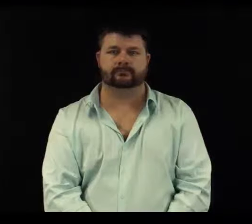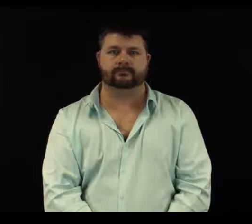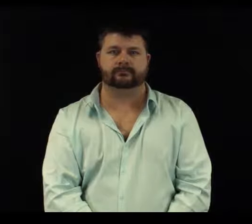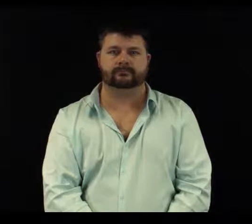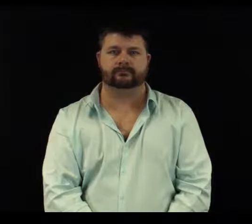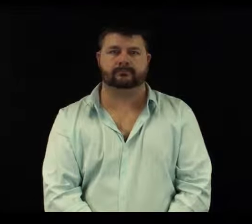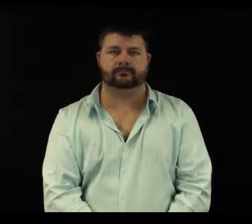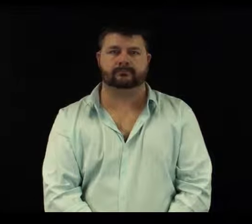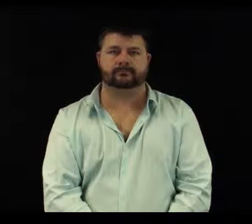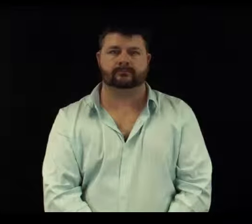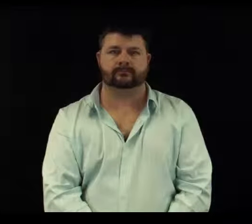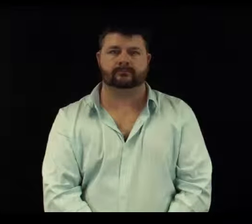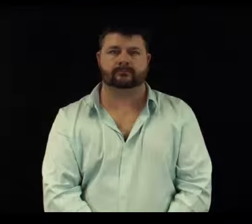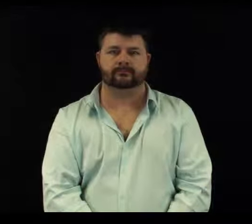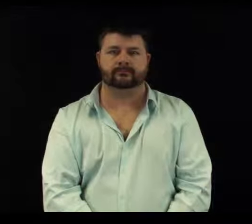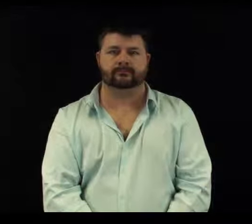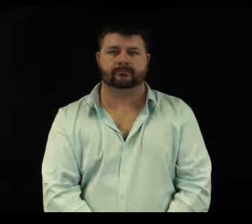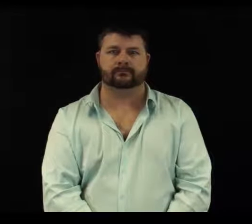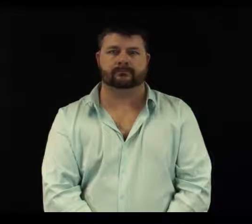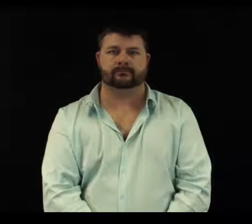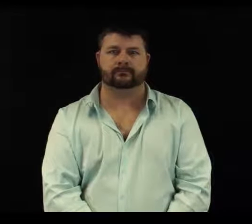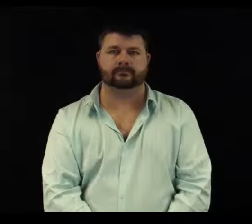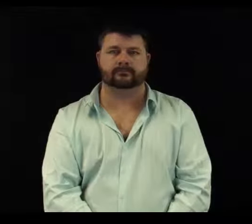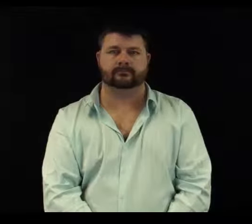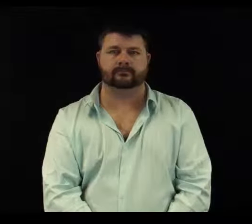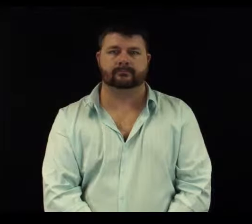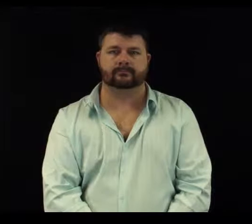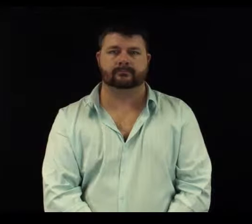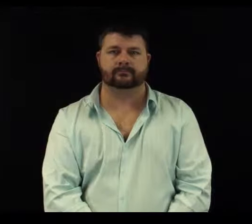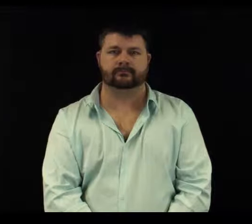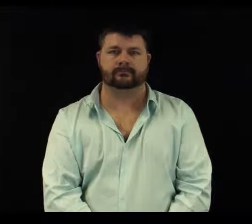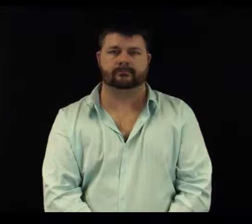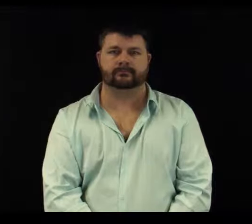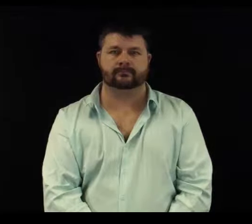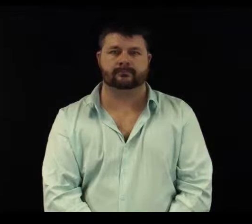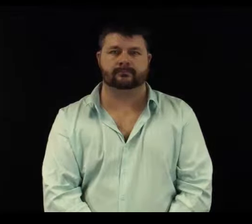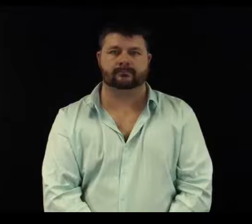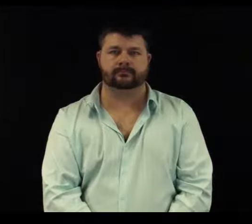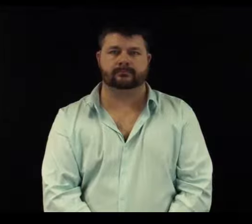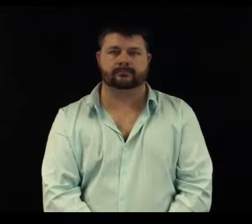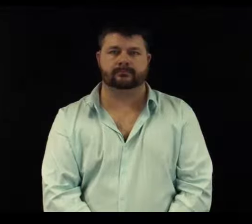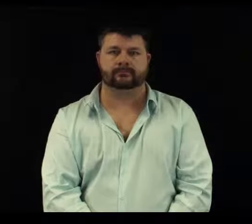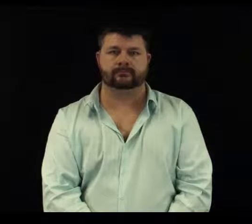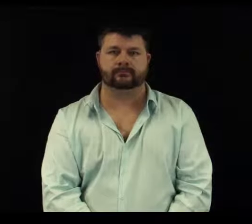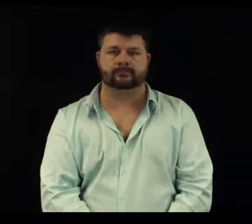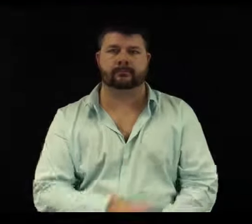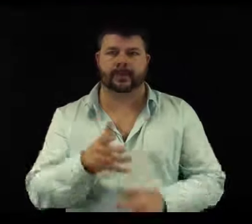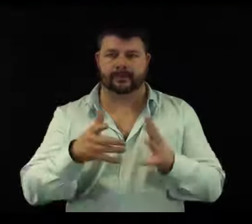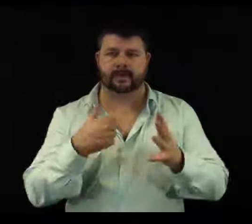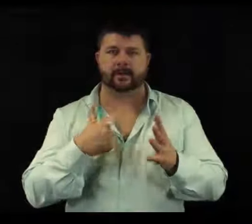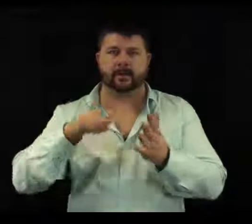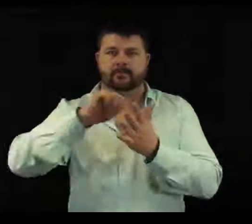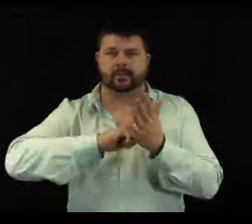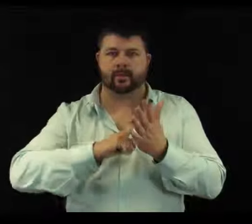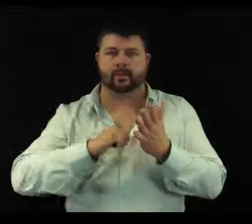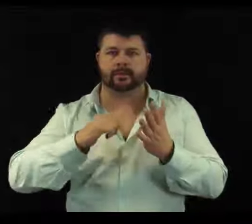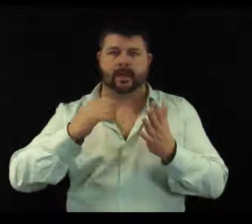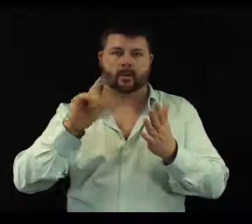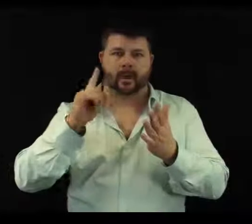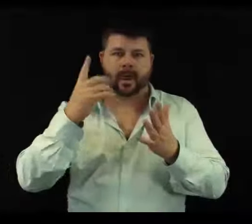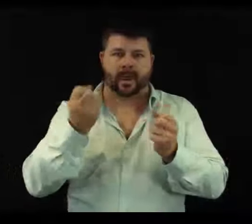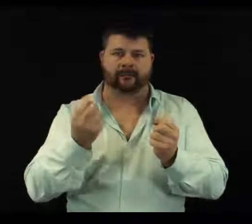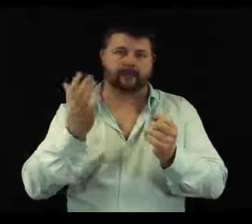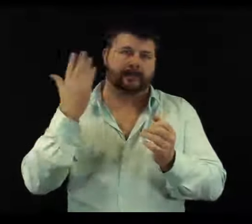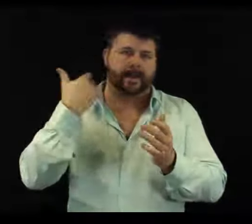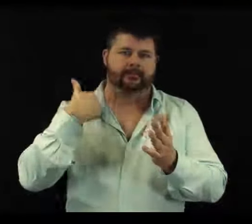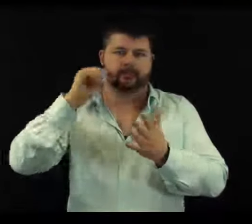by tapping on the Purchase button next to Downloads, where a list of songs or albums you've downloaded will be displayed. If you have